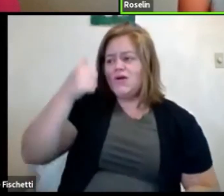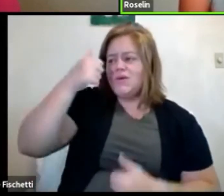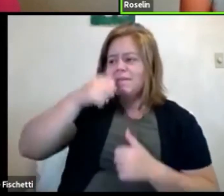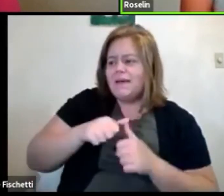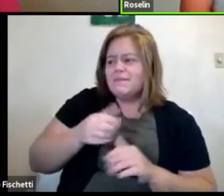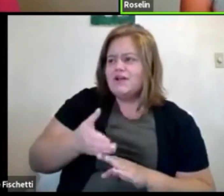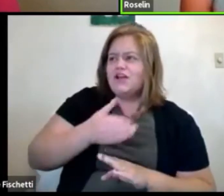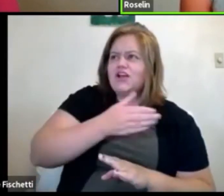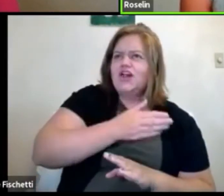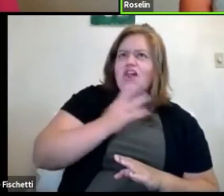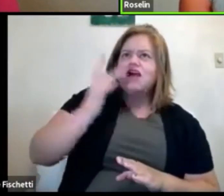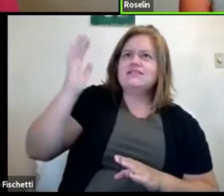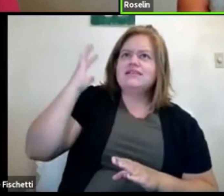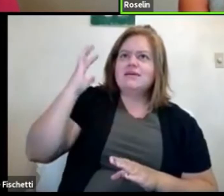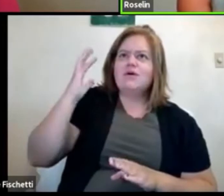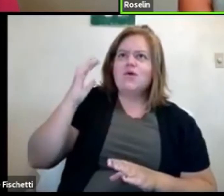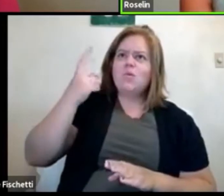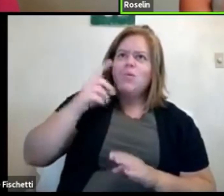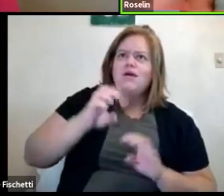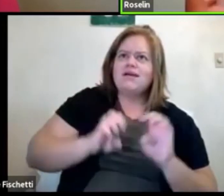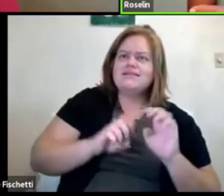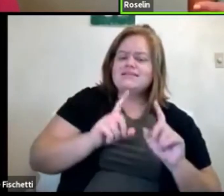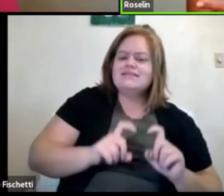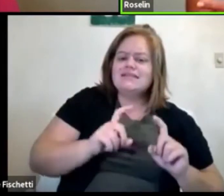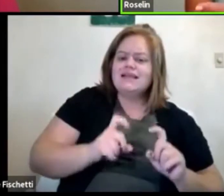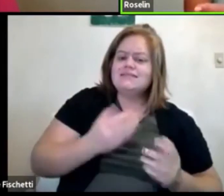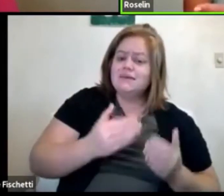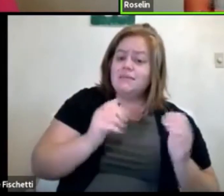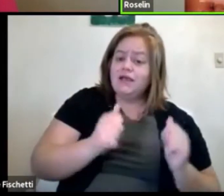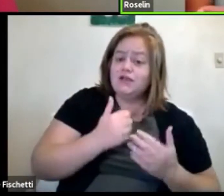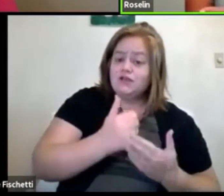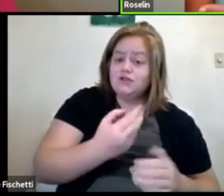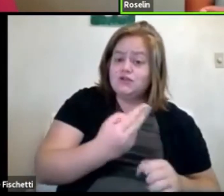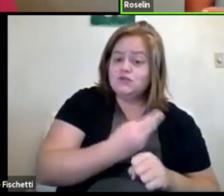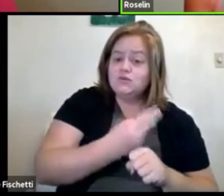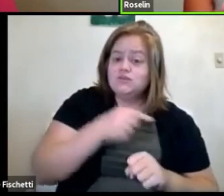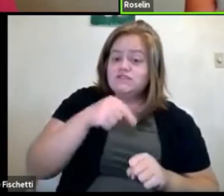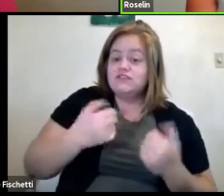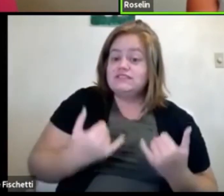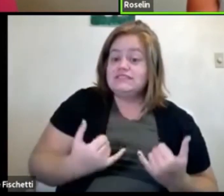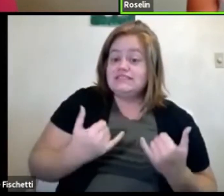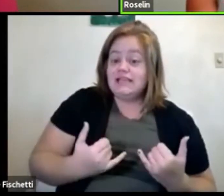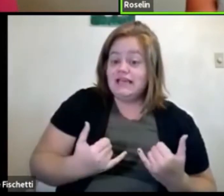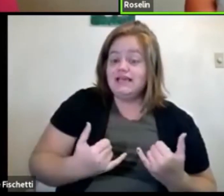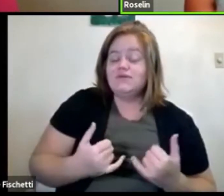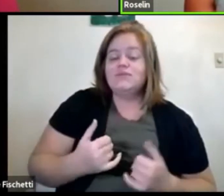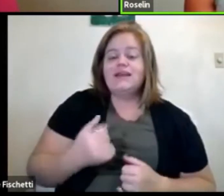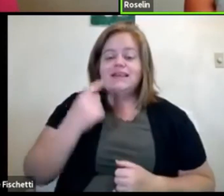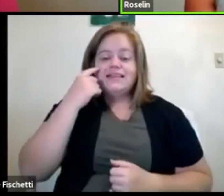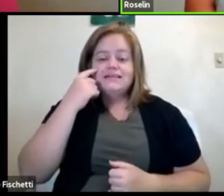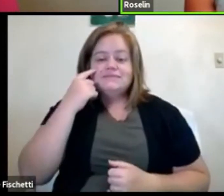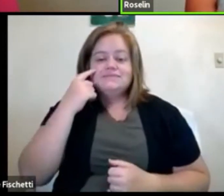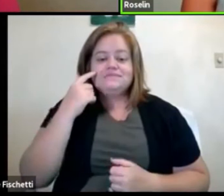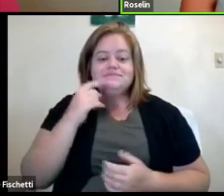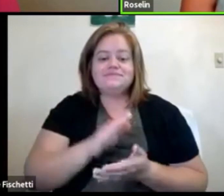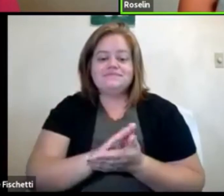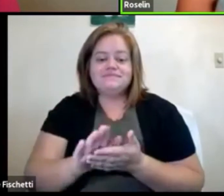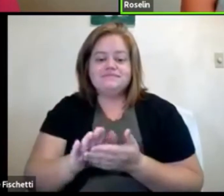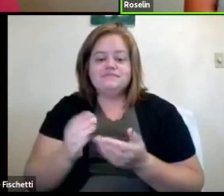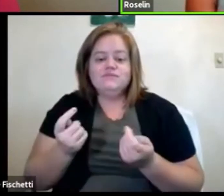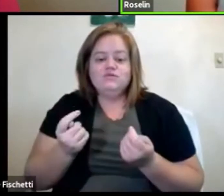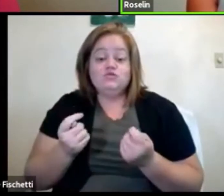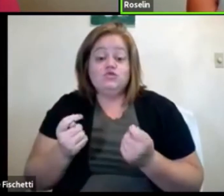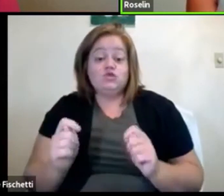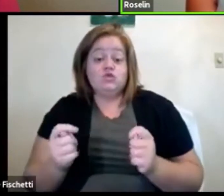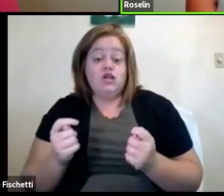long time ago, I did an experiment. Maybe I can use something similar in what I'm doing today. So I think it's just a matter of try things.